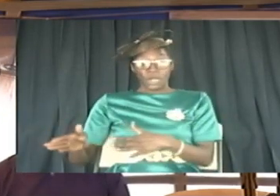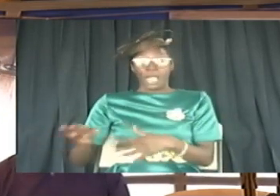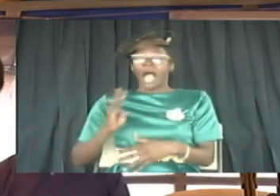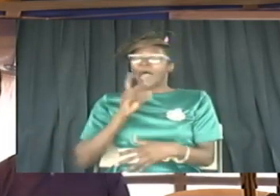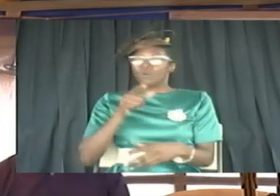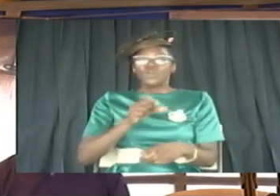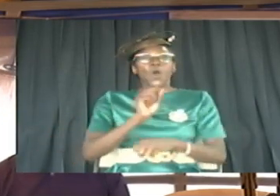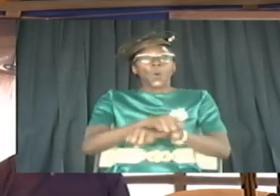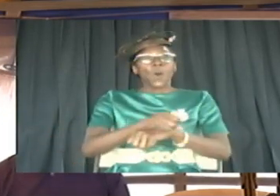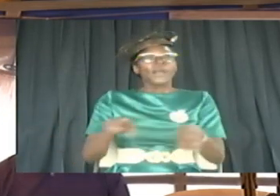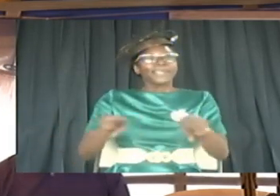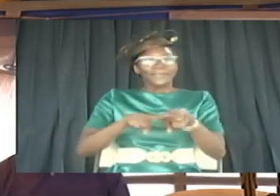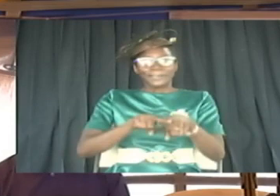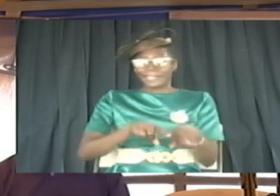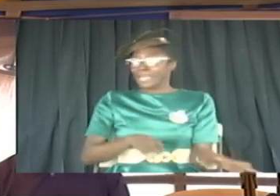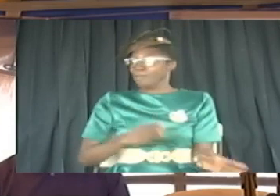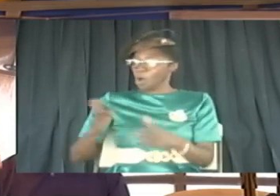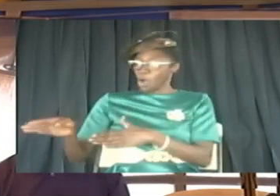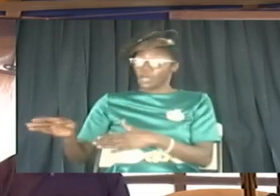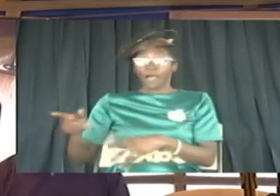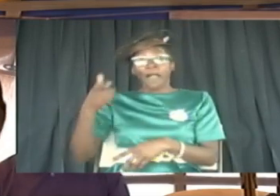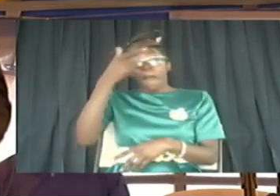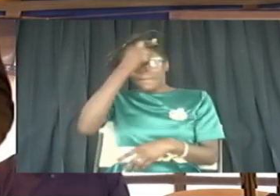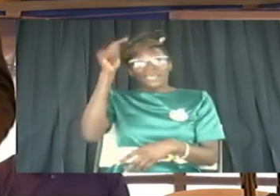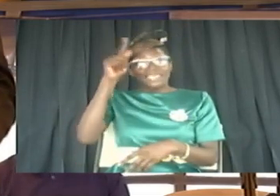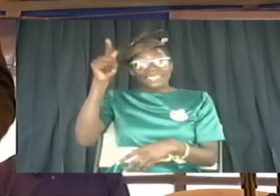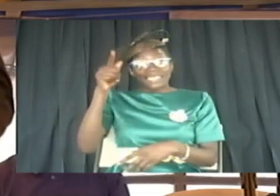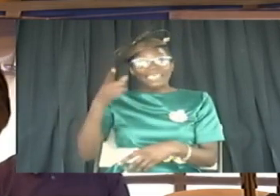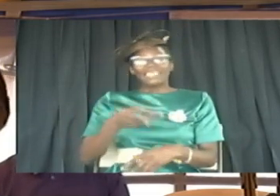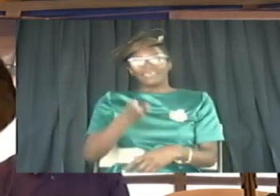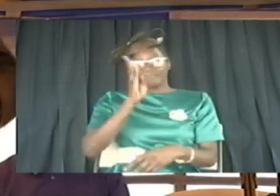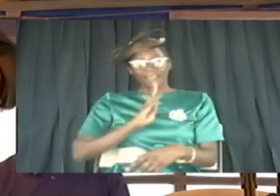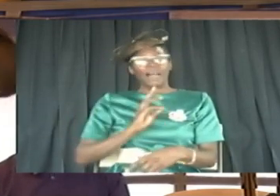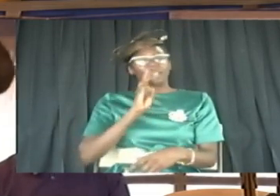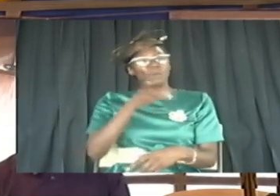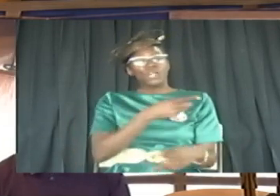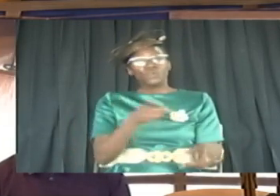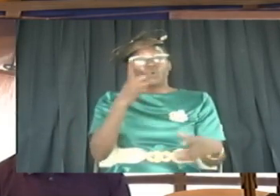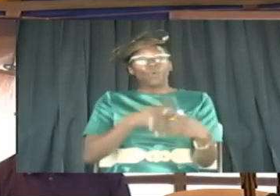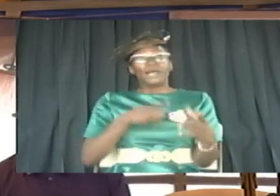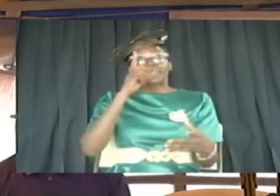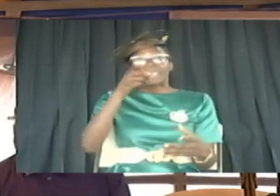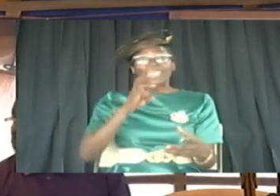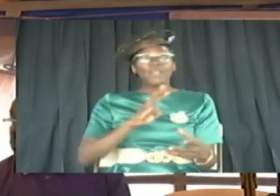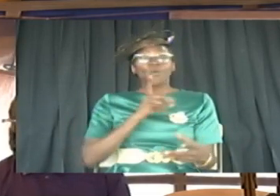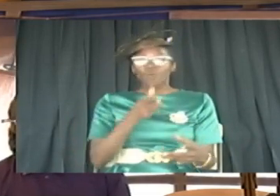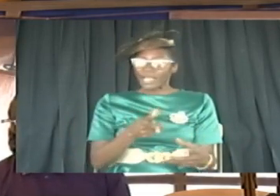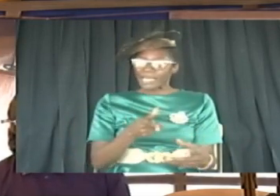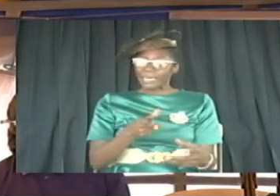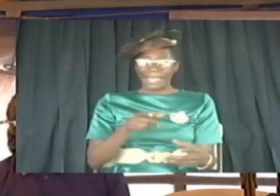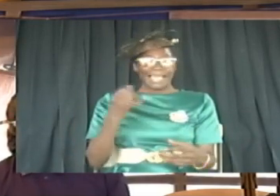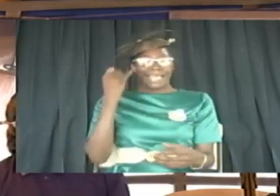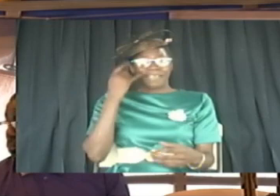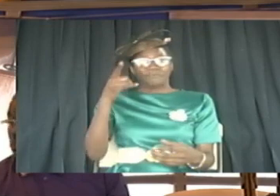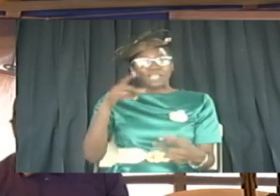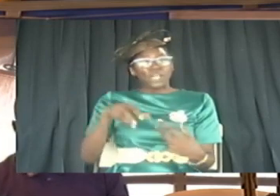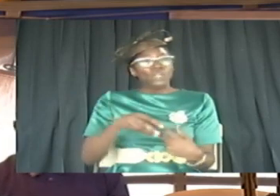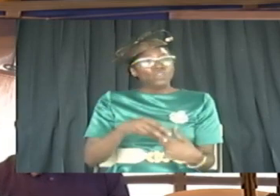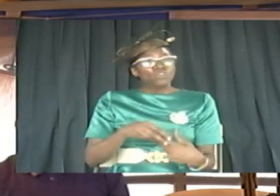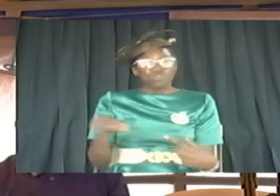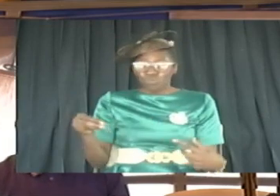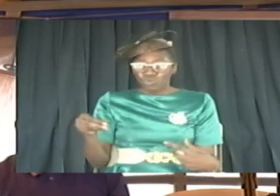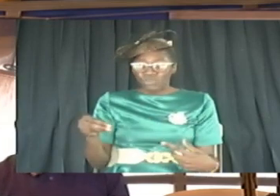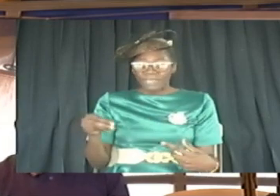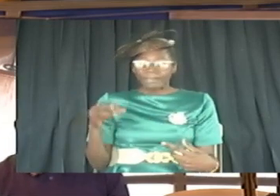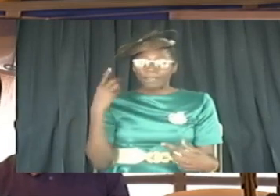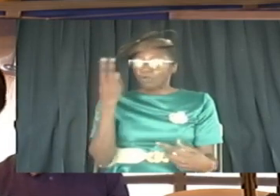is God, he will do what he wills. And he therefore, if he chooses, and we will see as